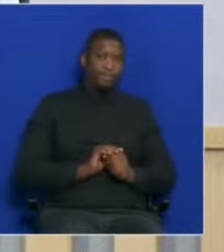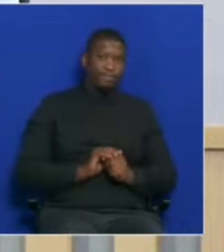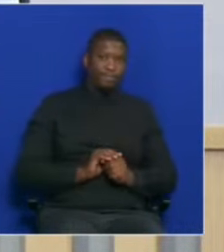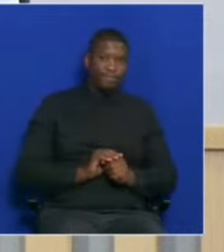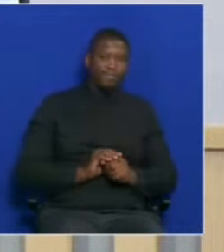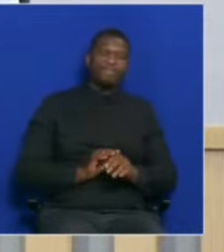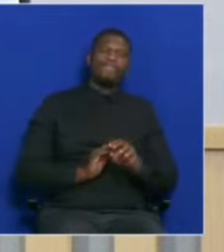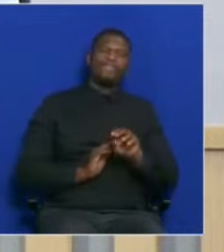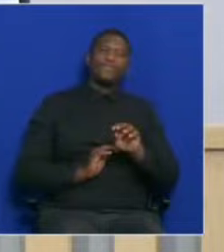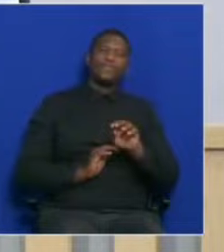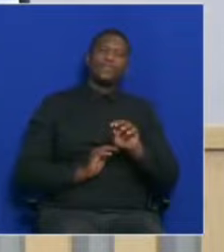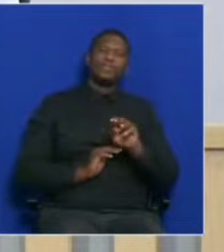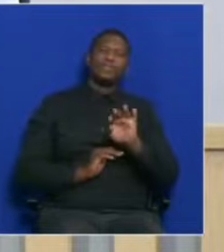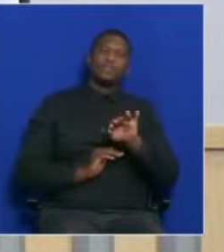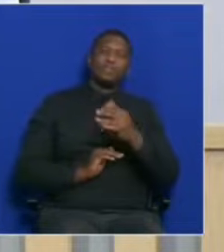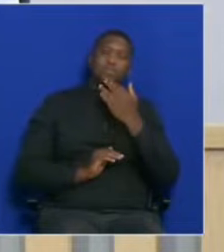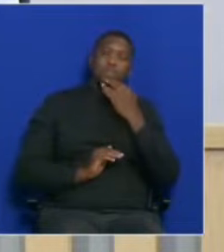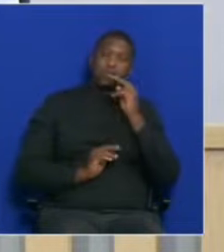of the affidavit.